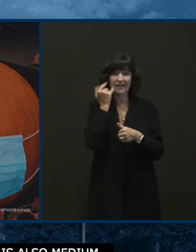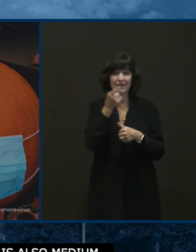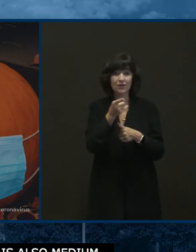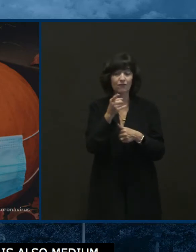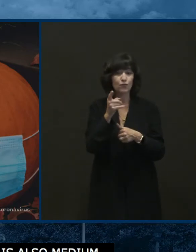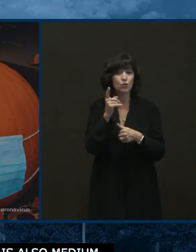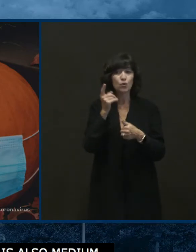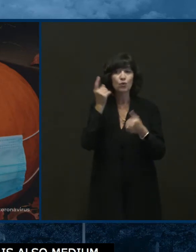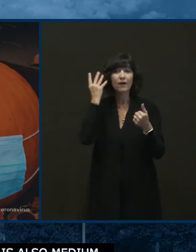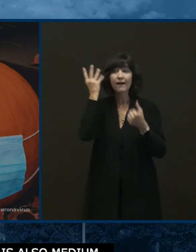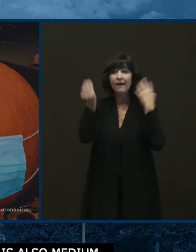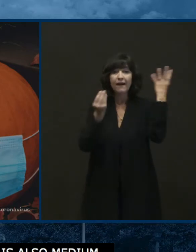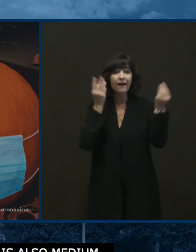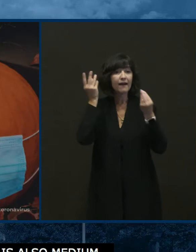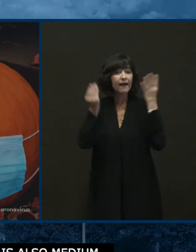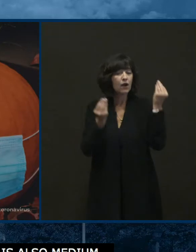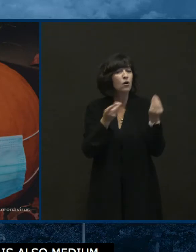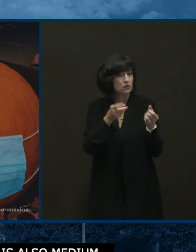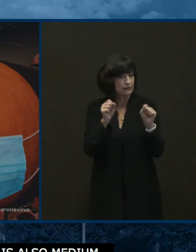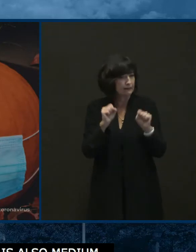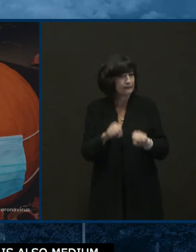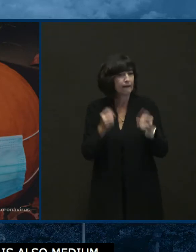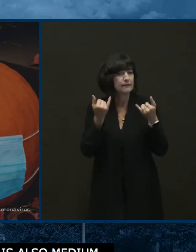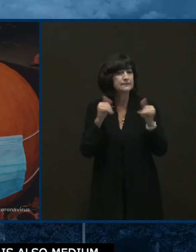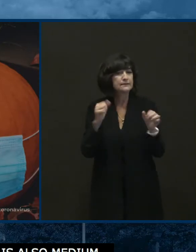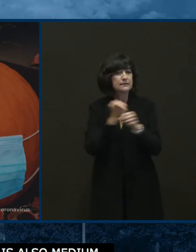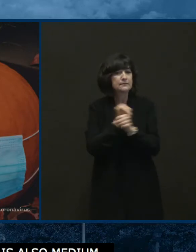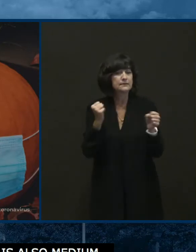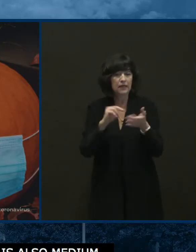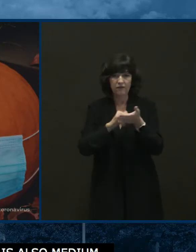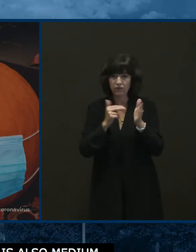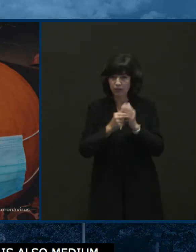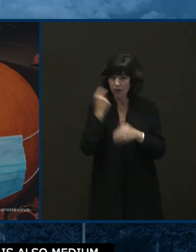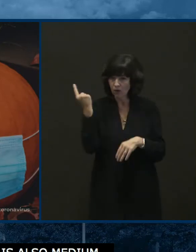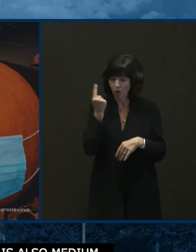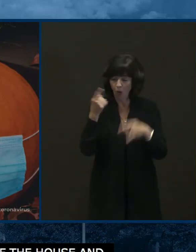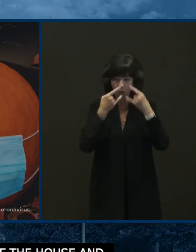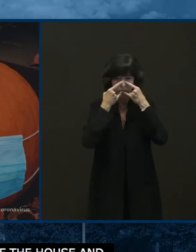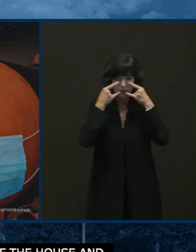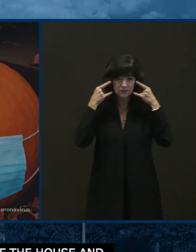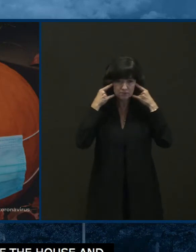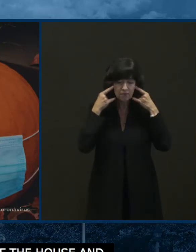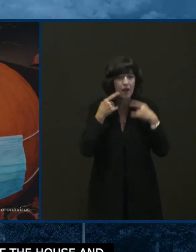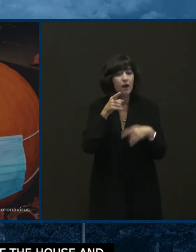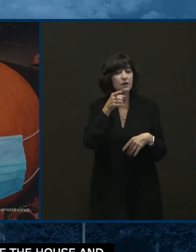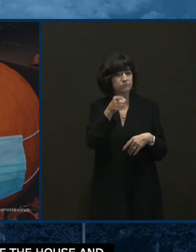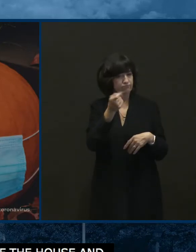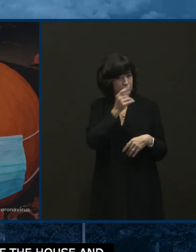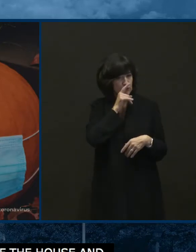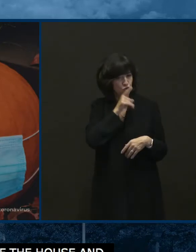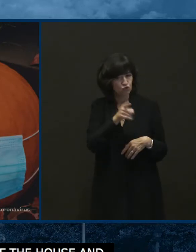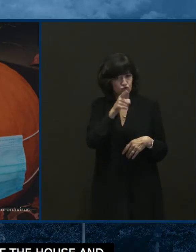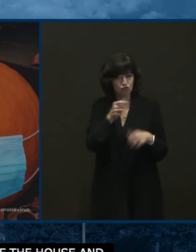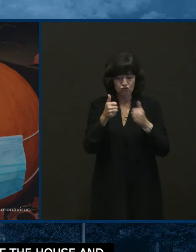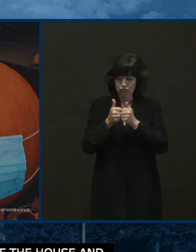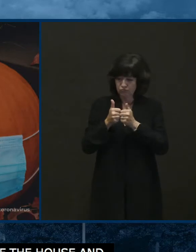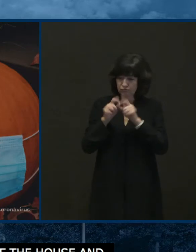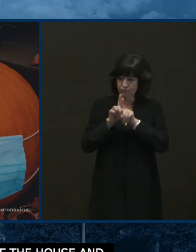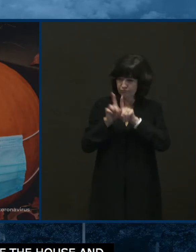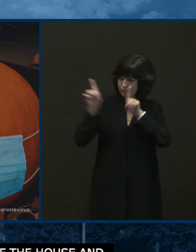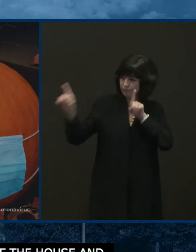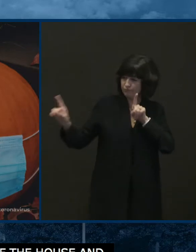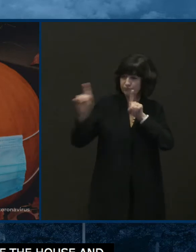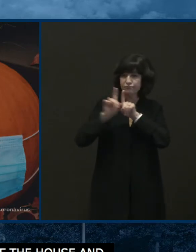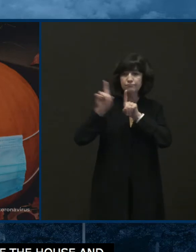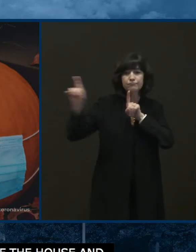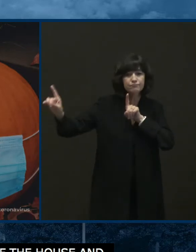and about, but if done safely, meaning always face coverings, always social distanced, people can do them safely. So